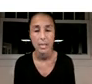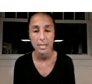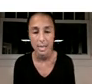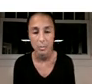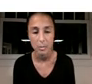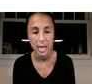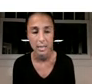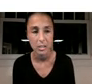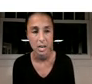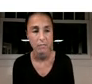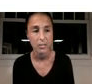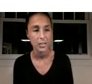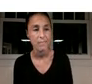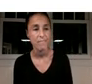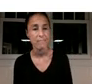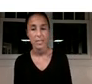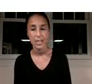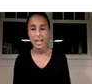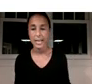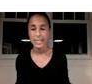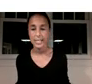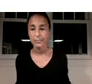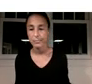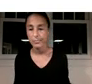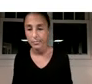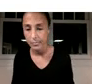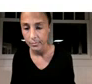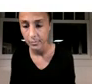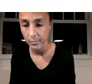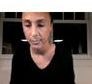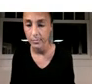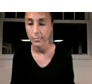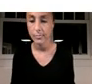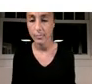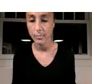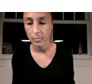jparks@huntonak.com. And Sam will put that in the chat for you. Thanks.